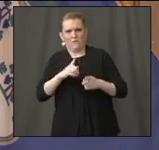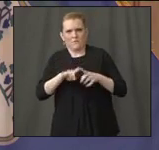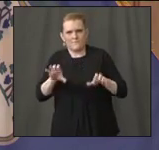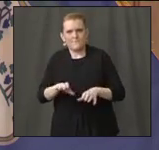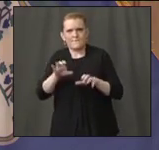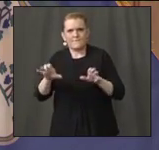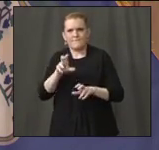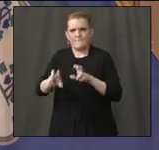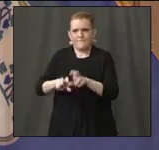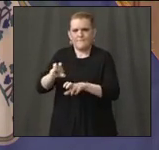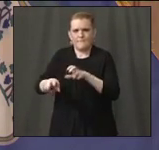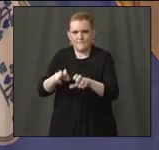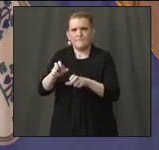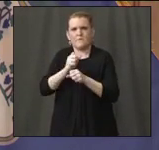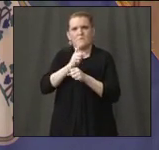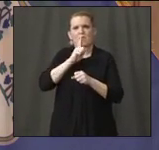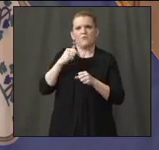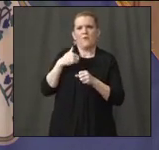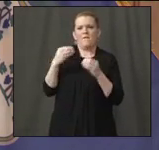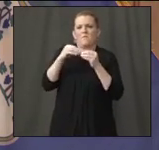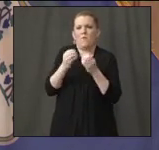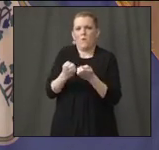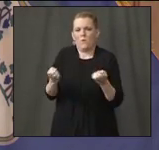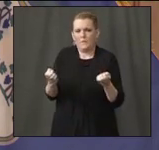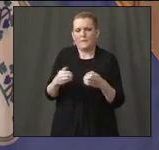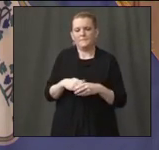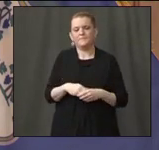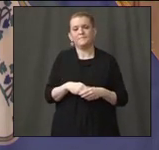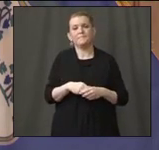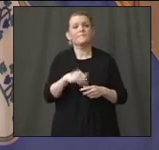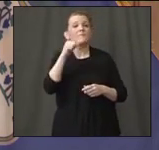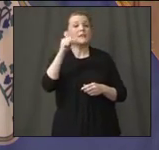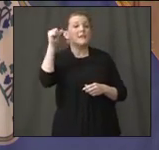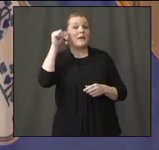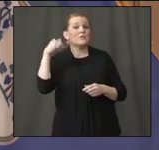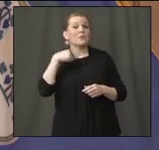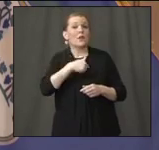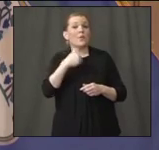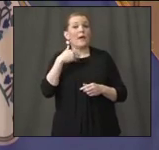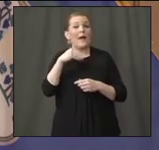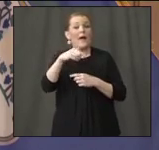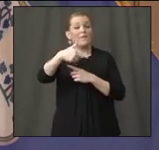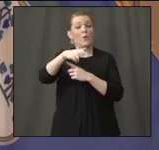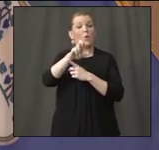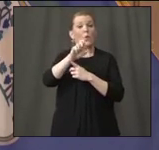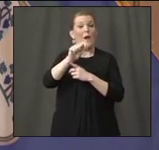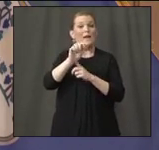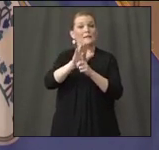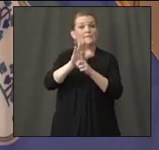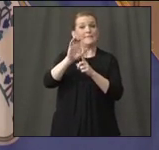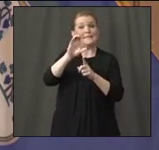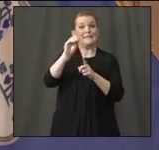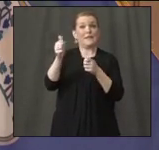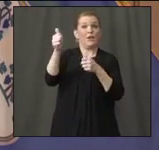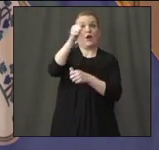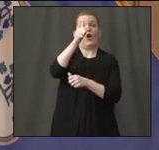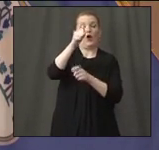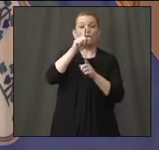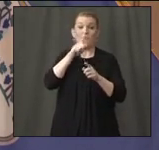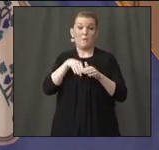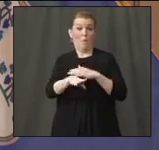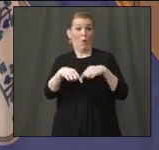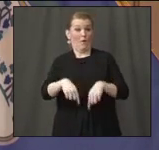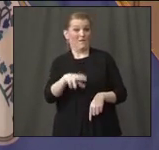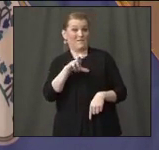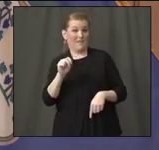had the CEO of Quest, the leading testing company probably in the country, a Connecticut guy by birth, and what he's able